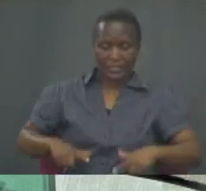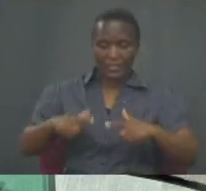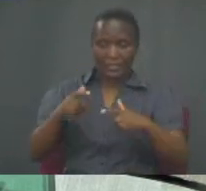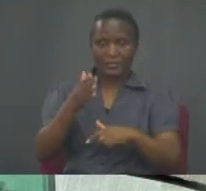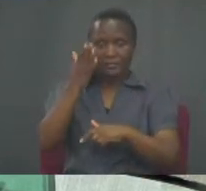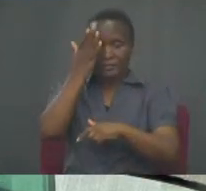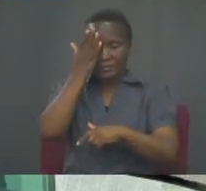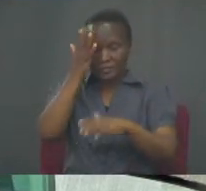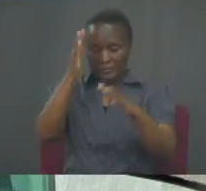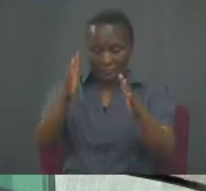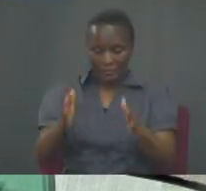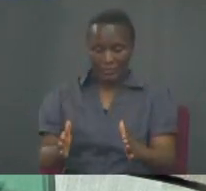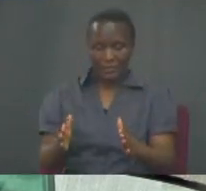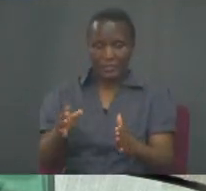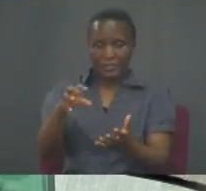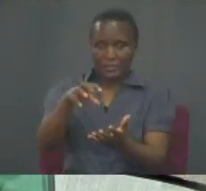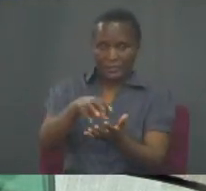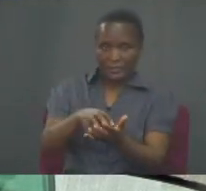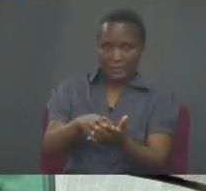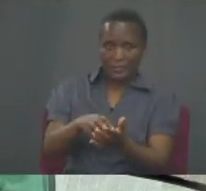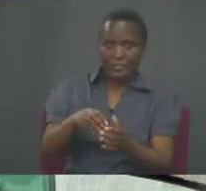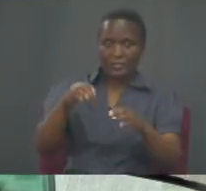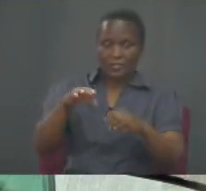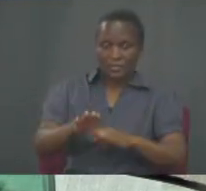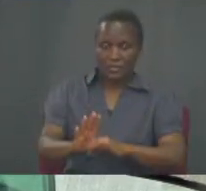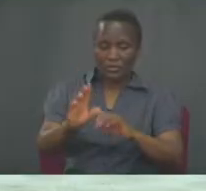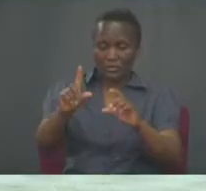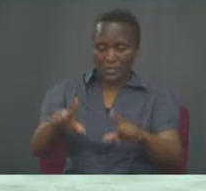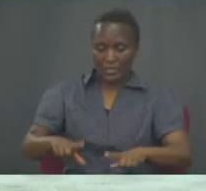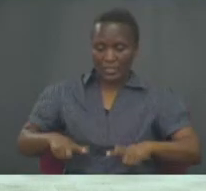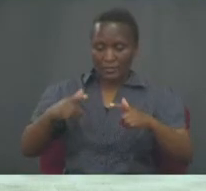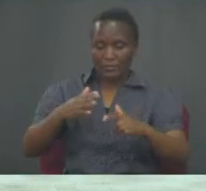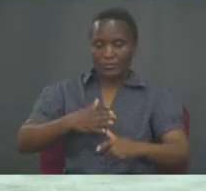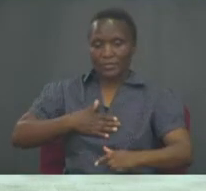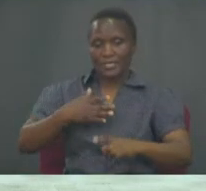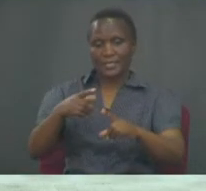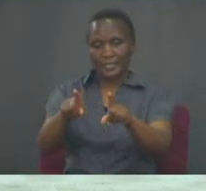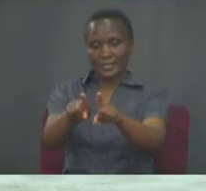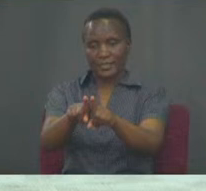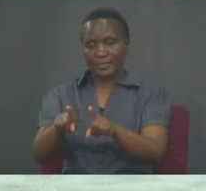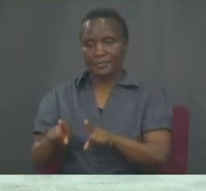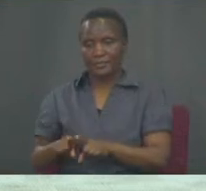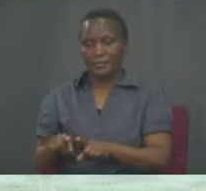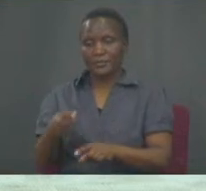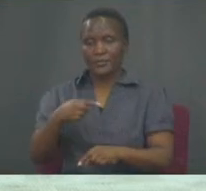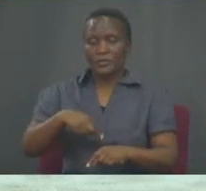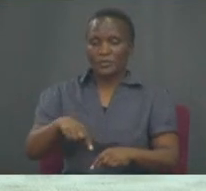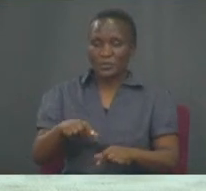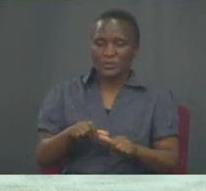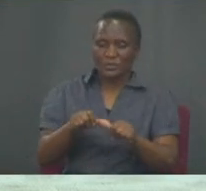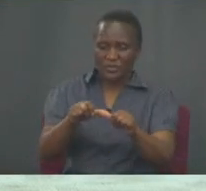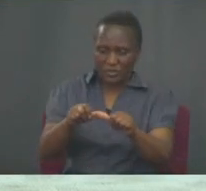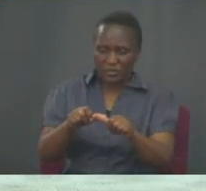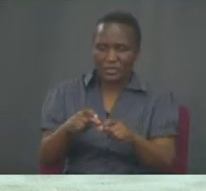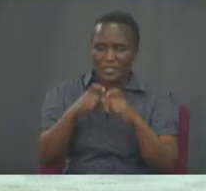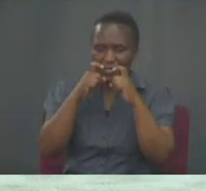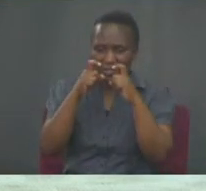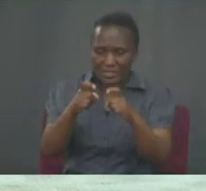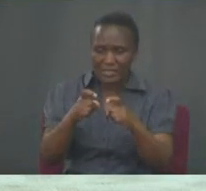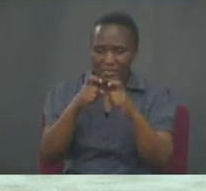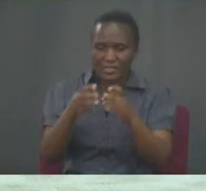this point in time is your life and mine. We keep doing evil